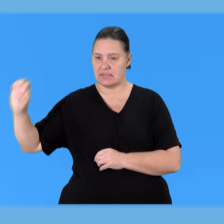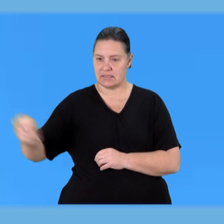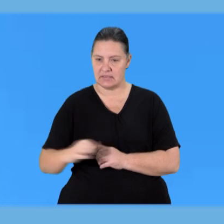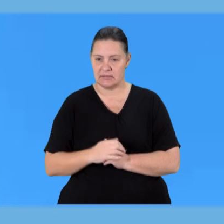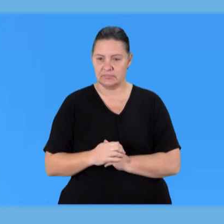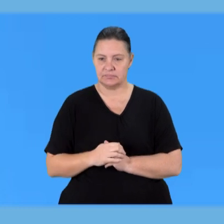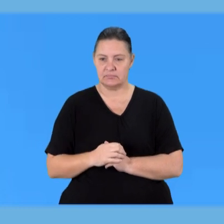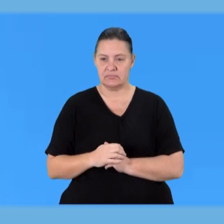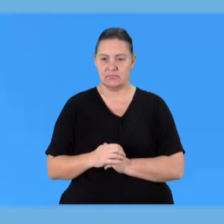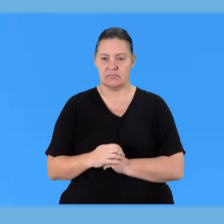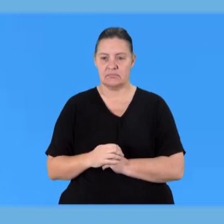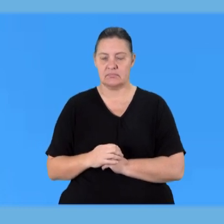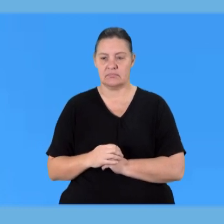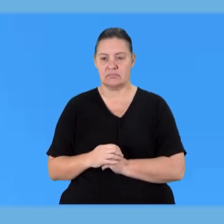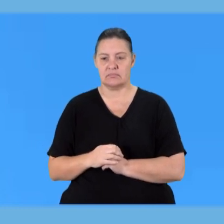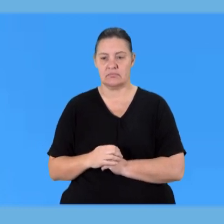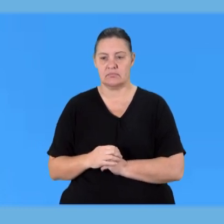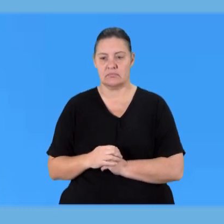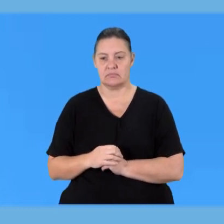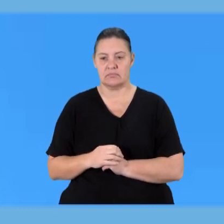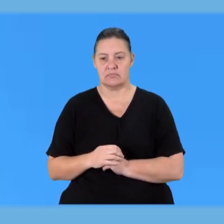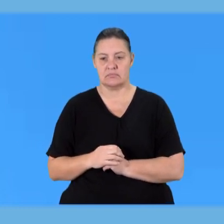oxide. So that is going to be lithium